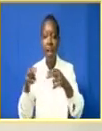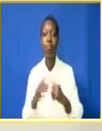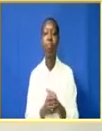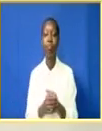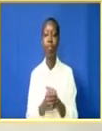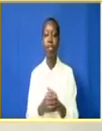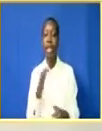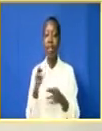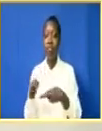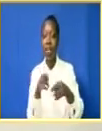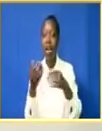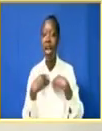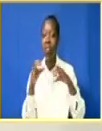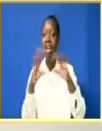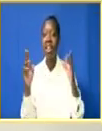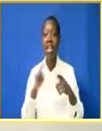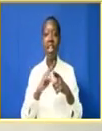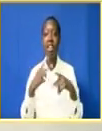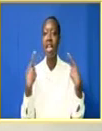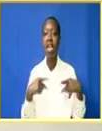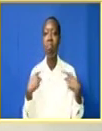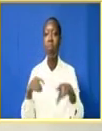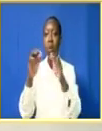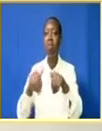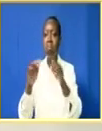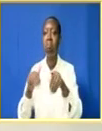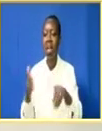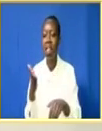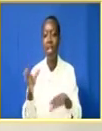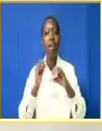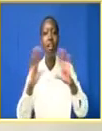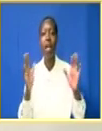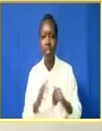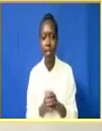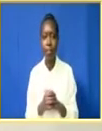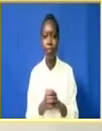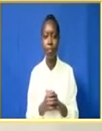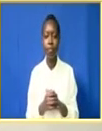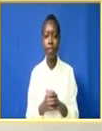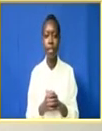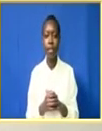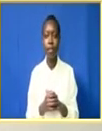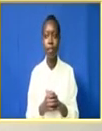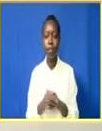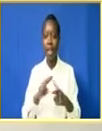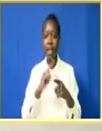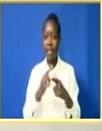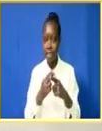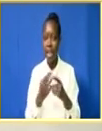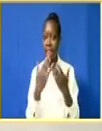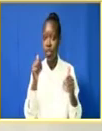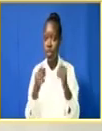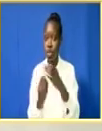find people don't cultivate ukochini. Okay. They just leave the land like that. Mm. And the weed that grows here, very healthy. Very healthy.